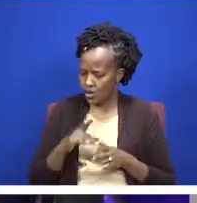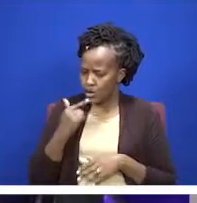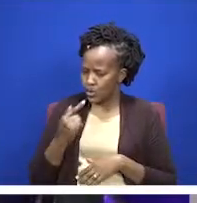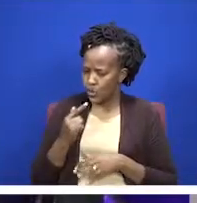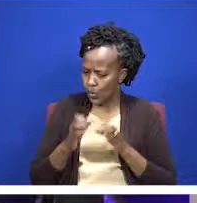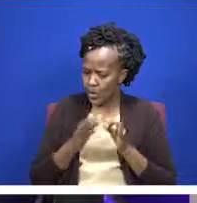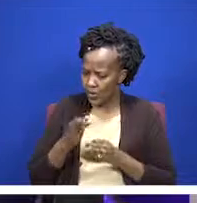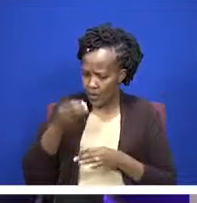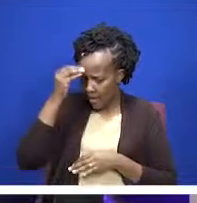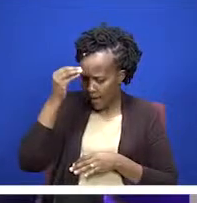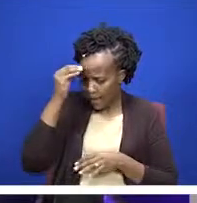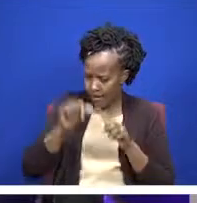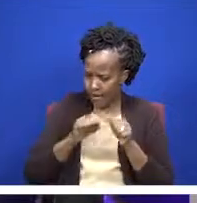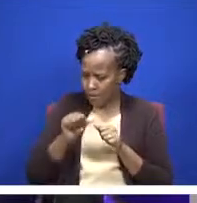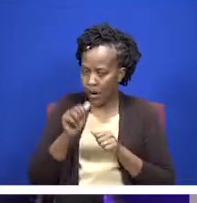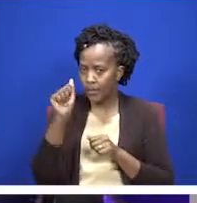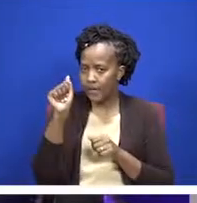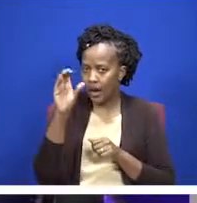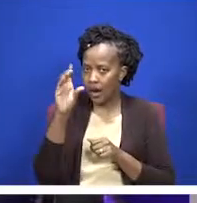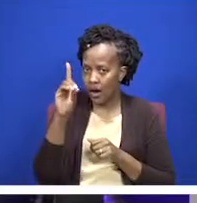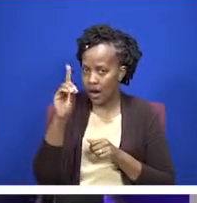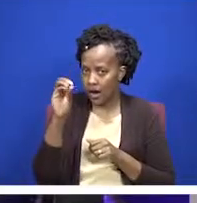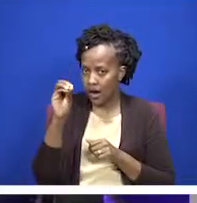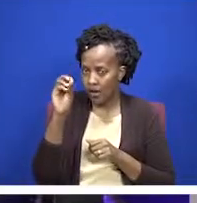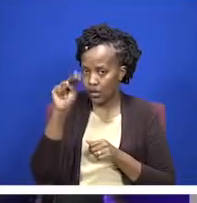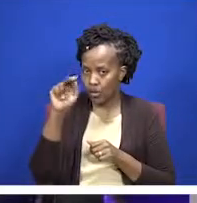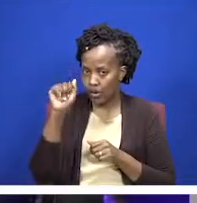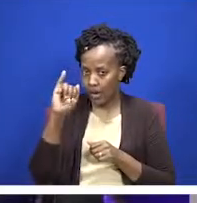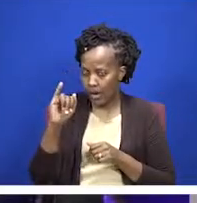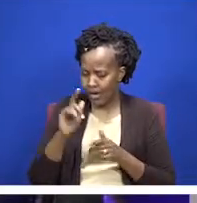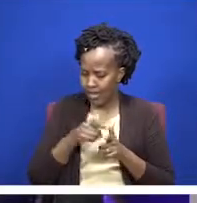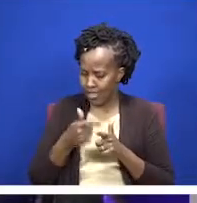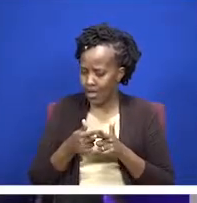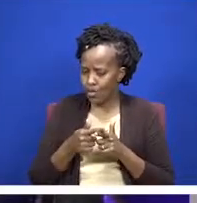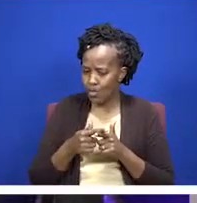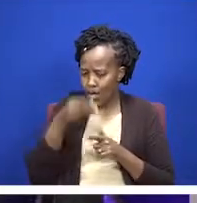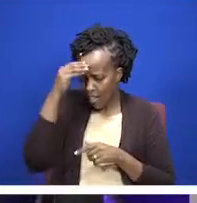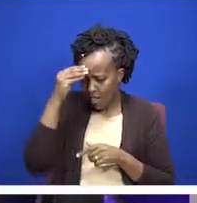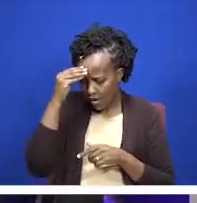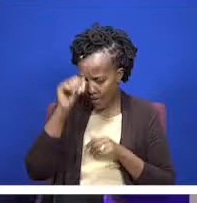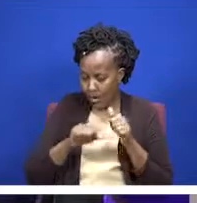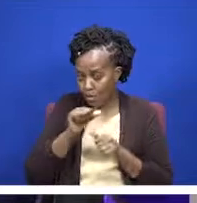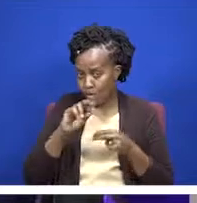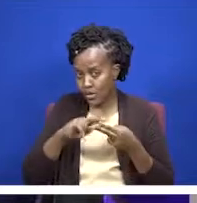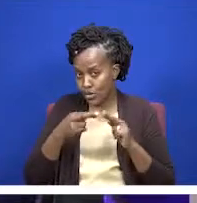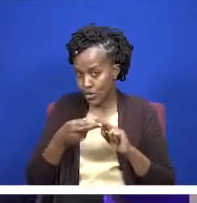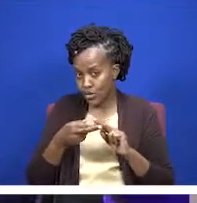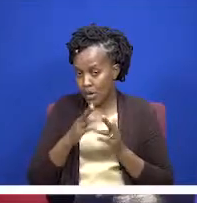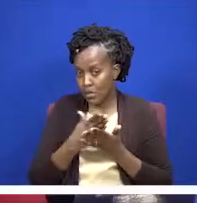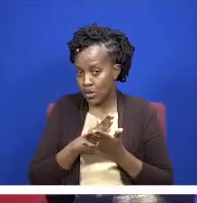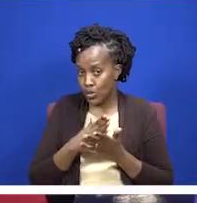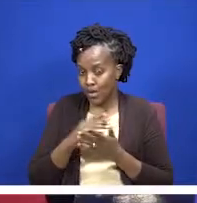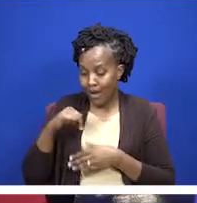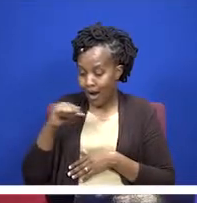about Adonai, we're even going to see the relationship we ought to have between us and Him.